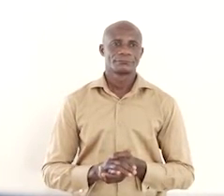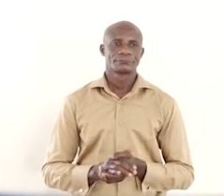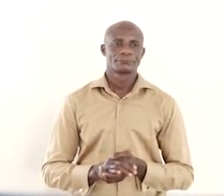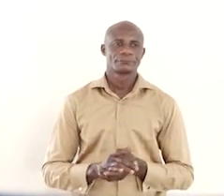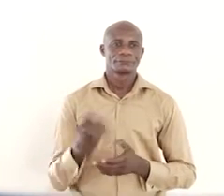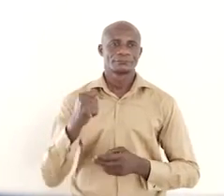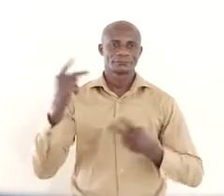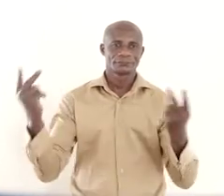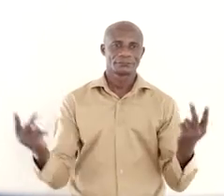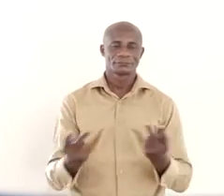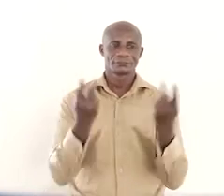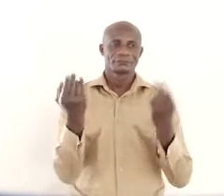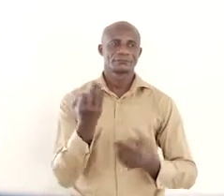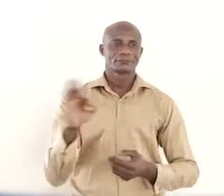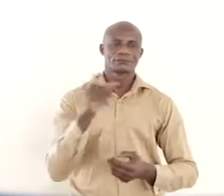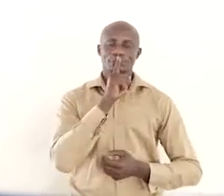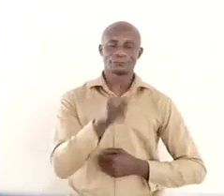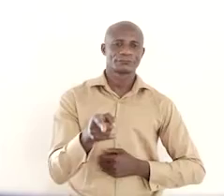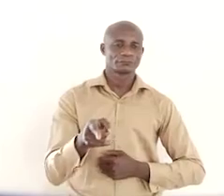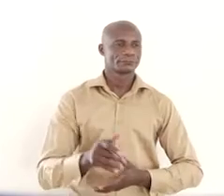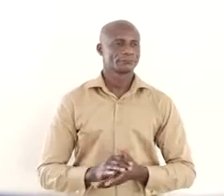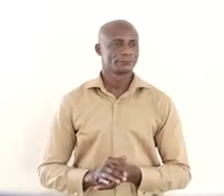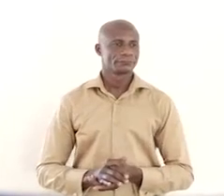the triumph of